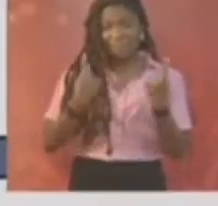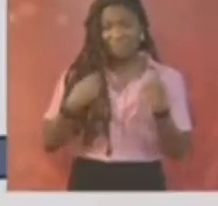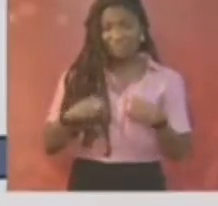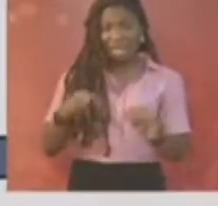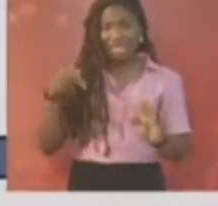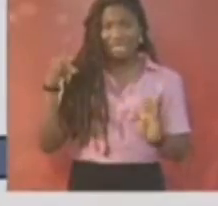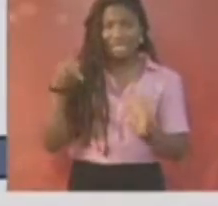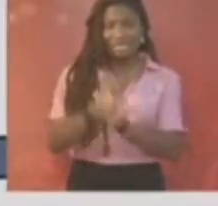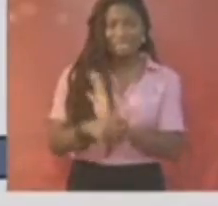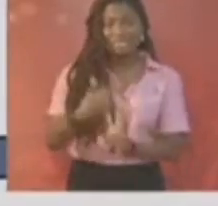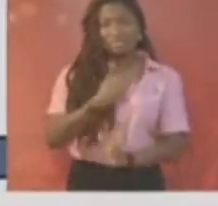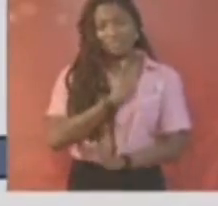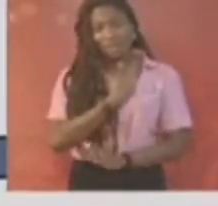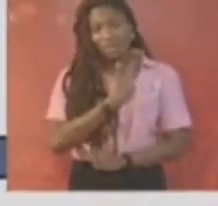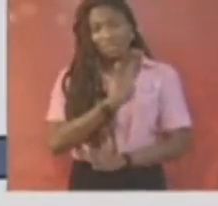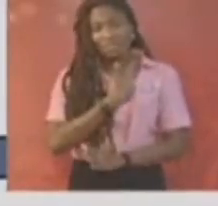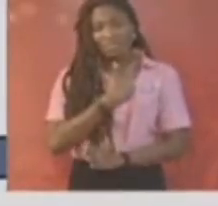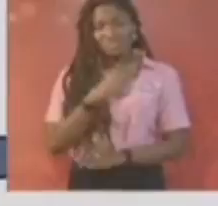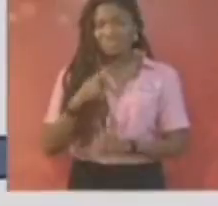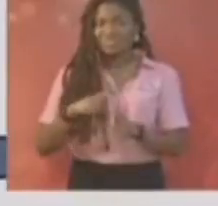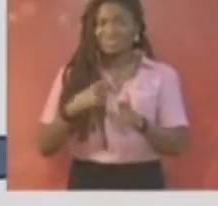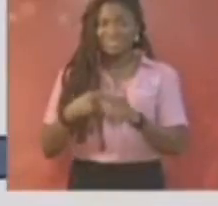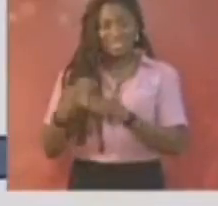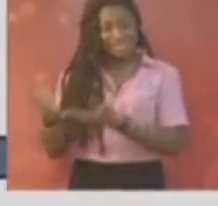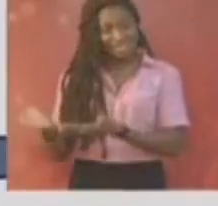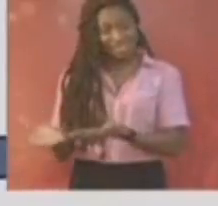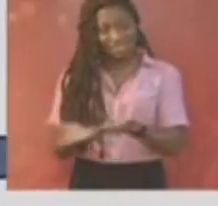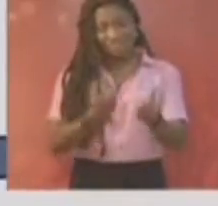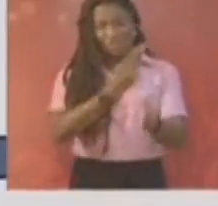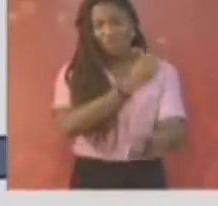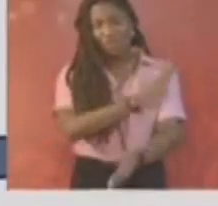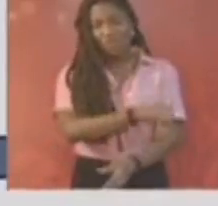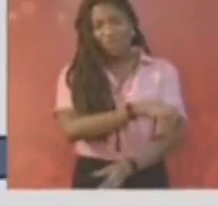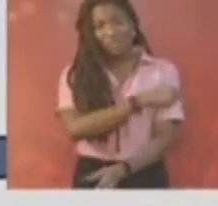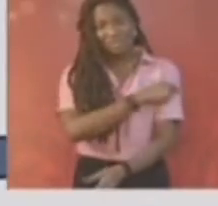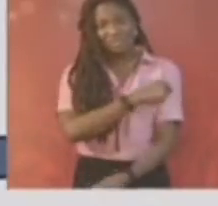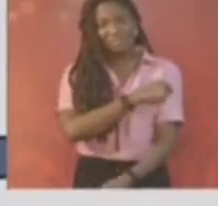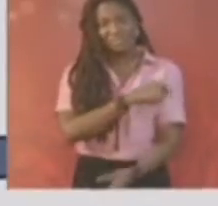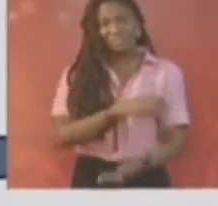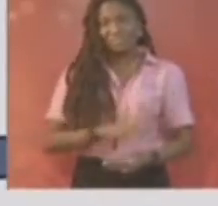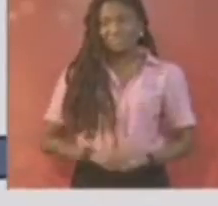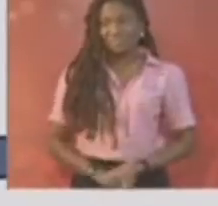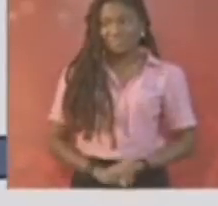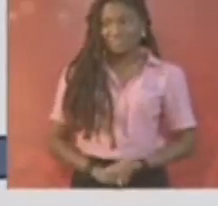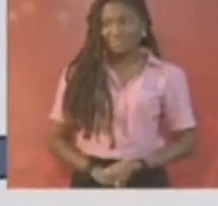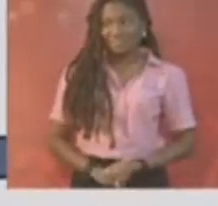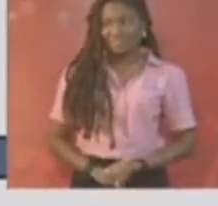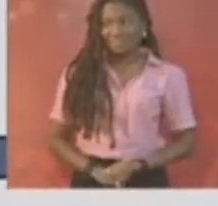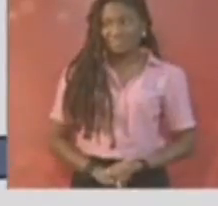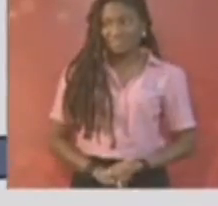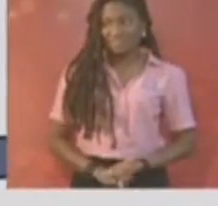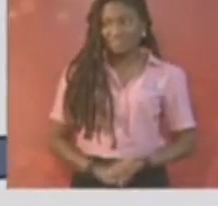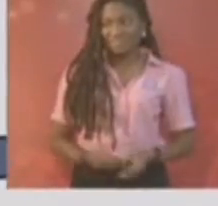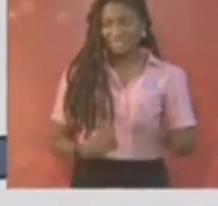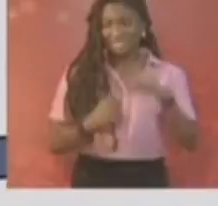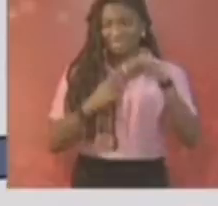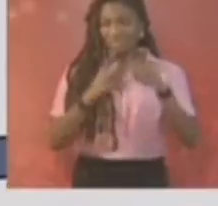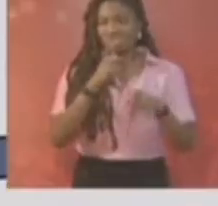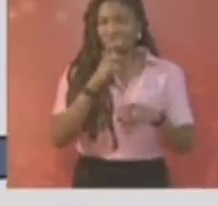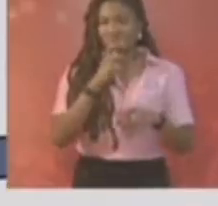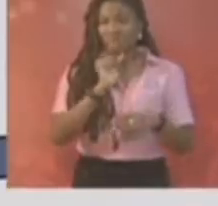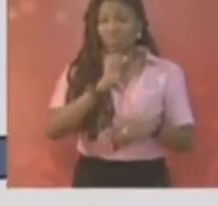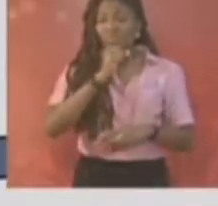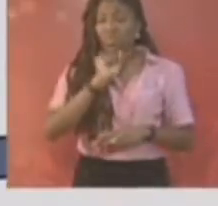suicide and have had to be admitted to hospital for this reason, particularly among the